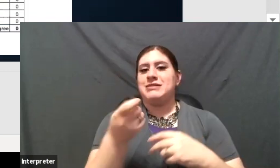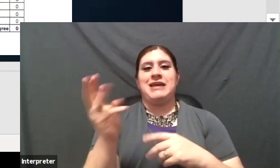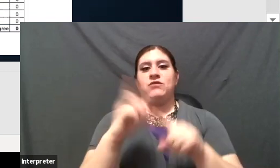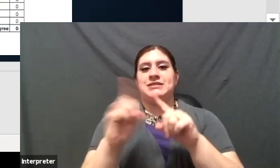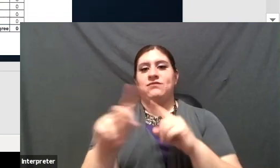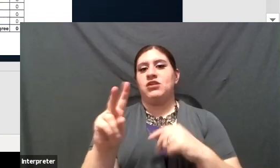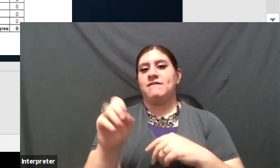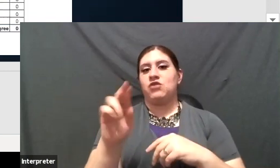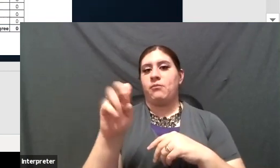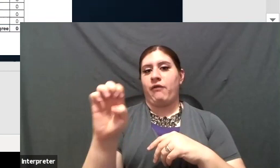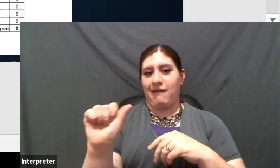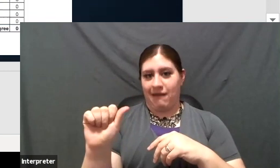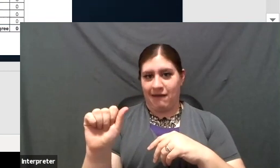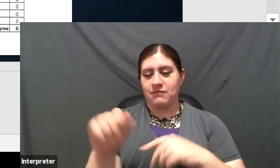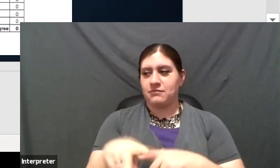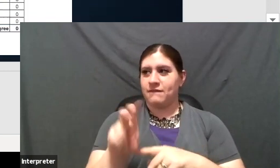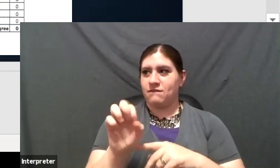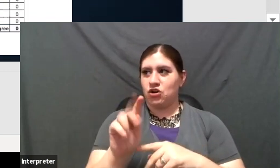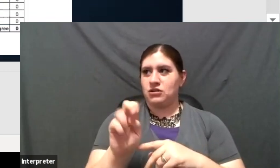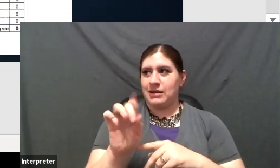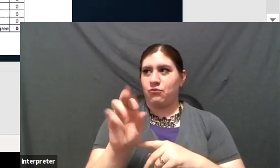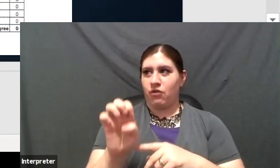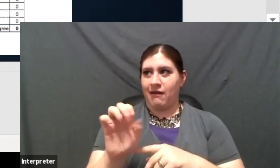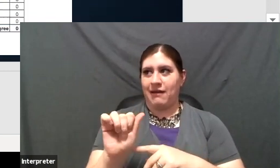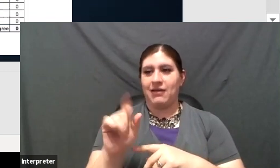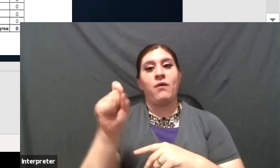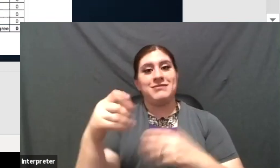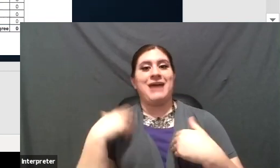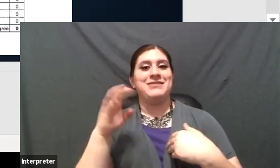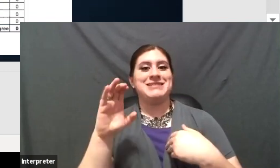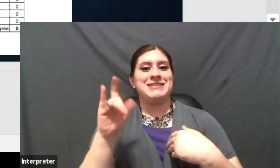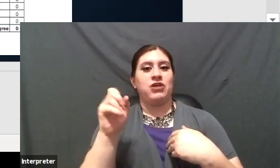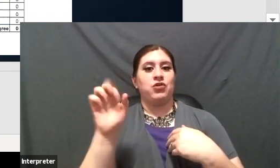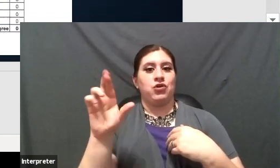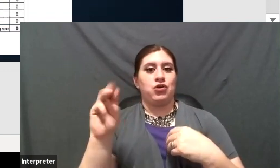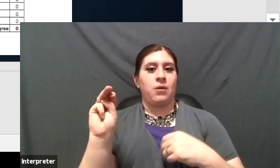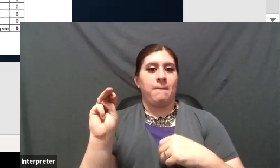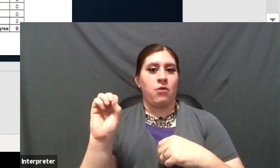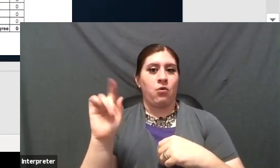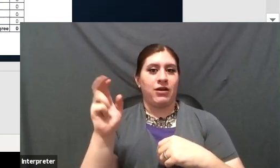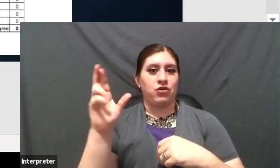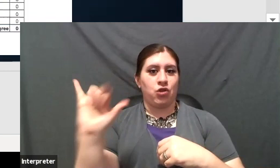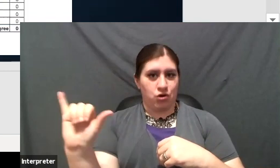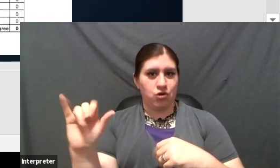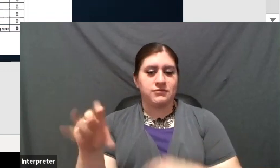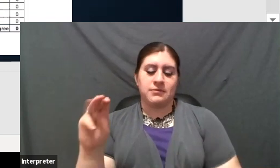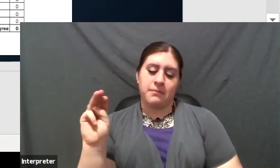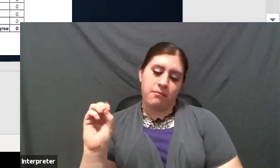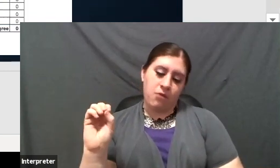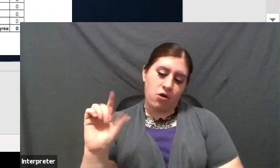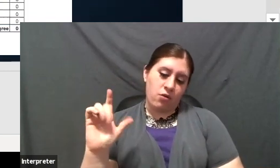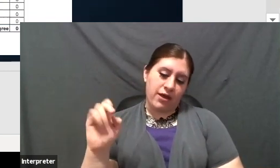vertebrate courses. You also have to take a cell or molecular course. And so these are courses that we think are